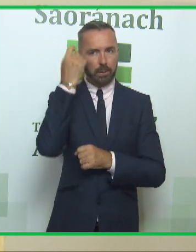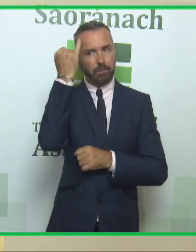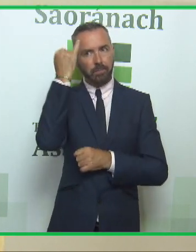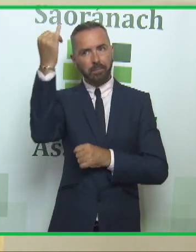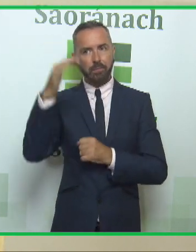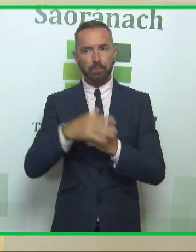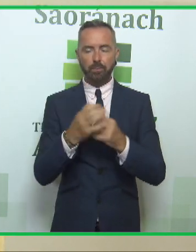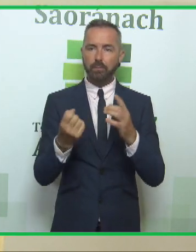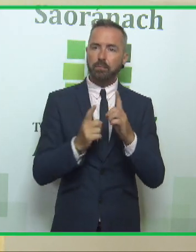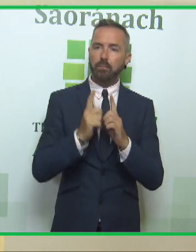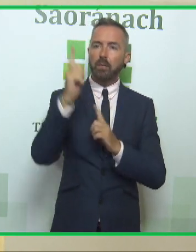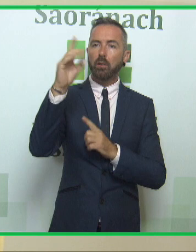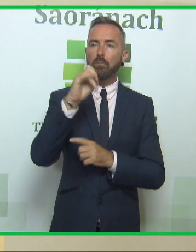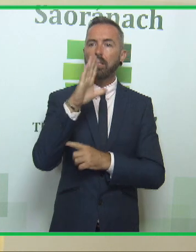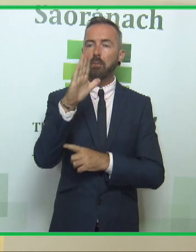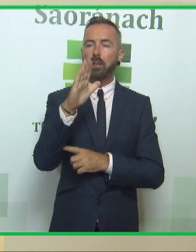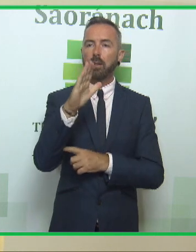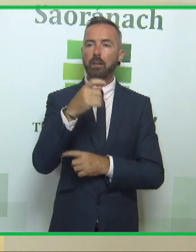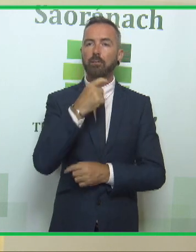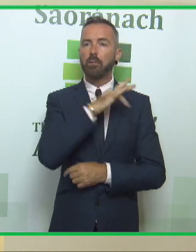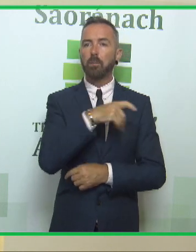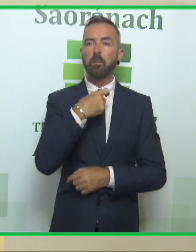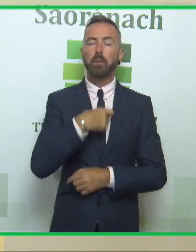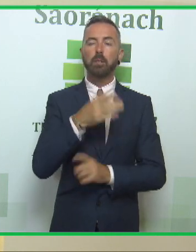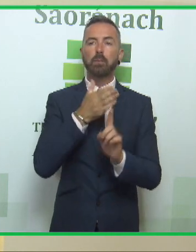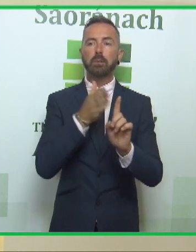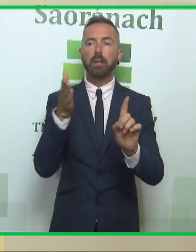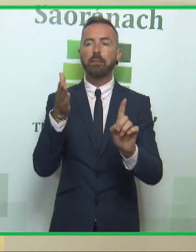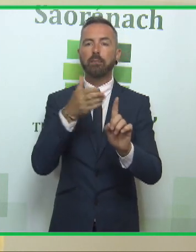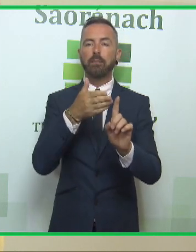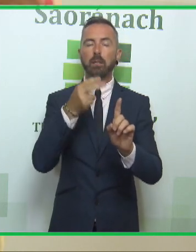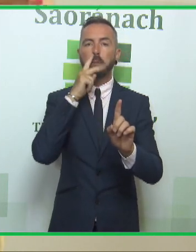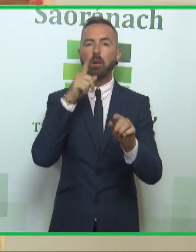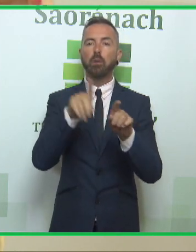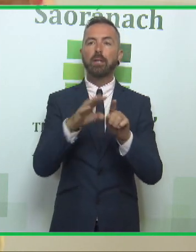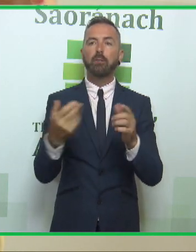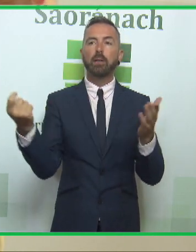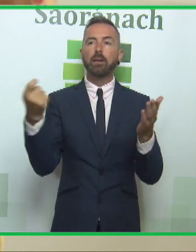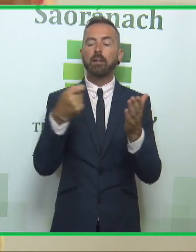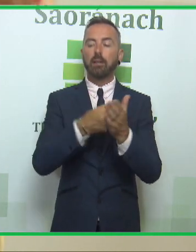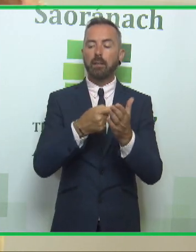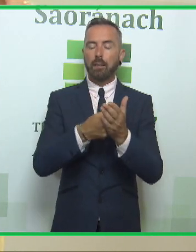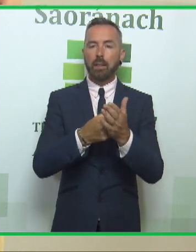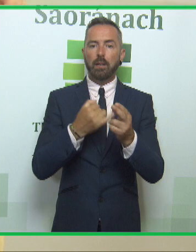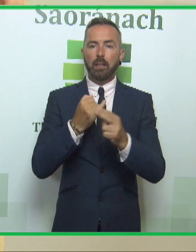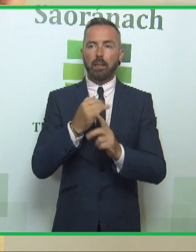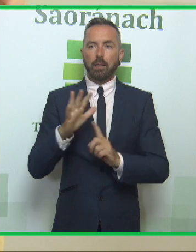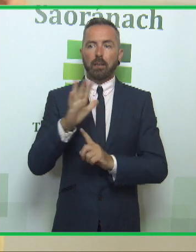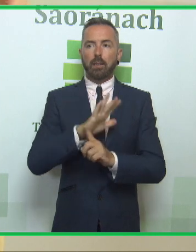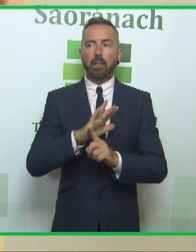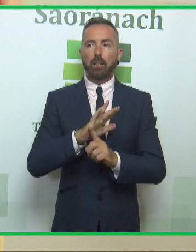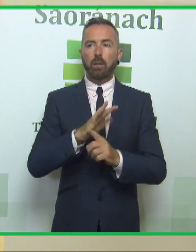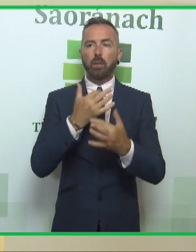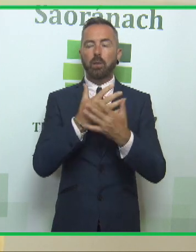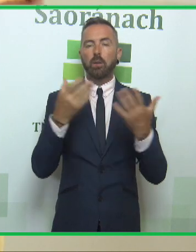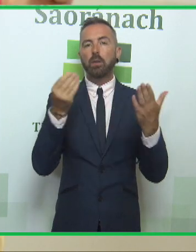at a personal perspective, but also just the fact that if we invest in this, I mean, there are huge costs to